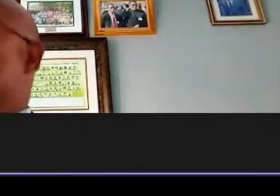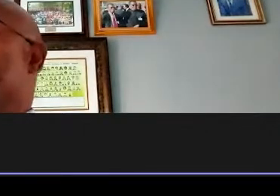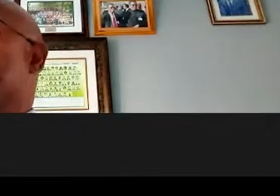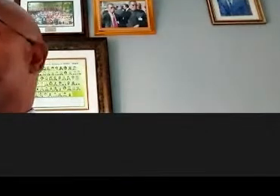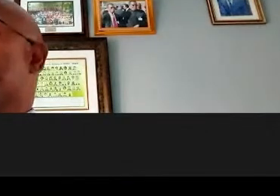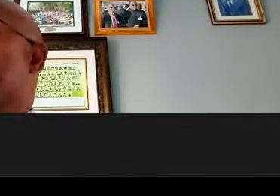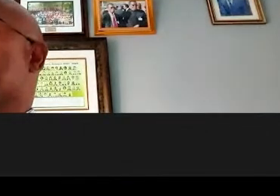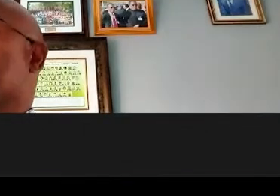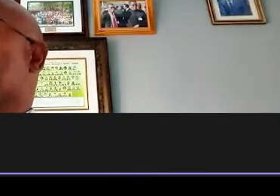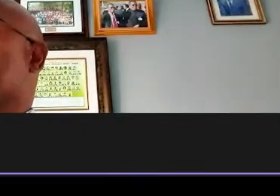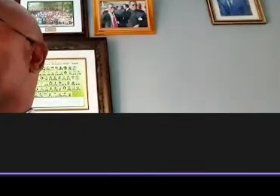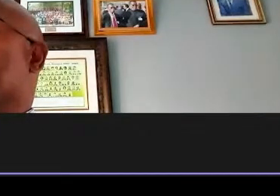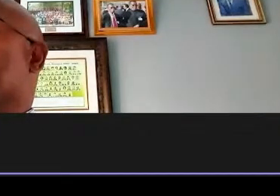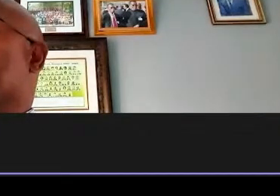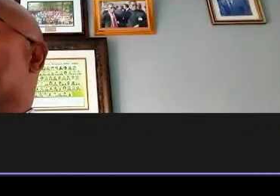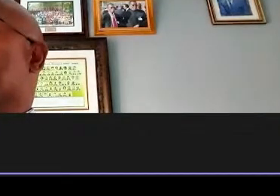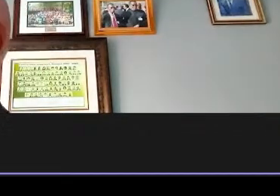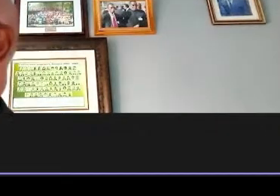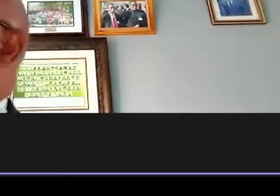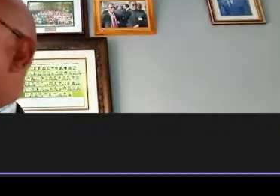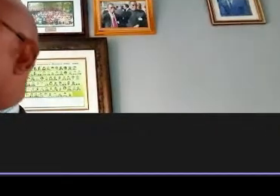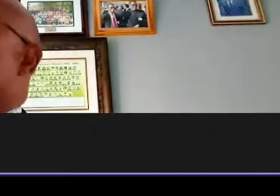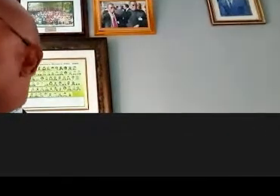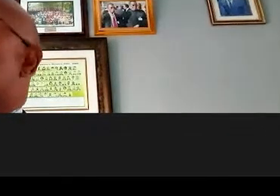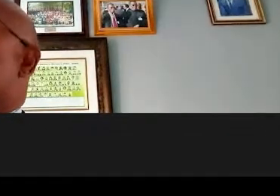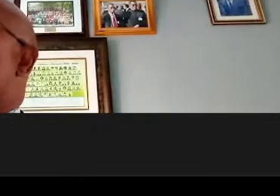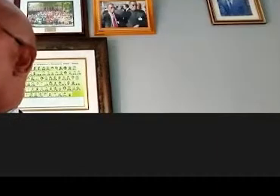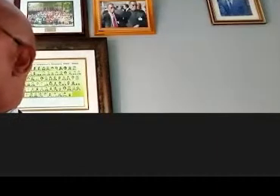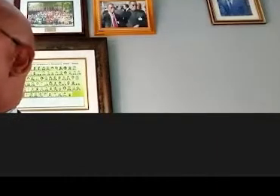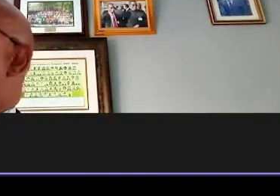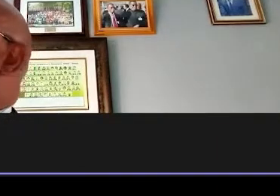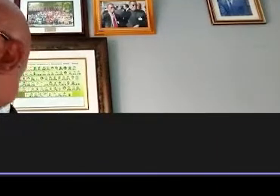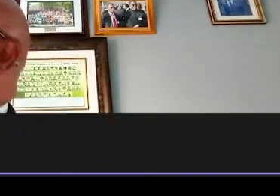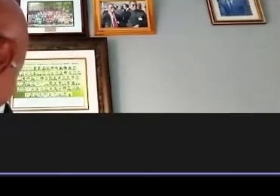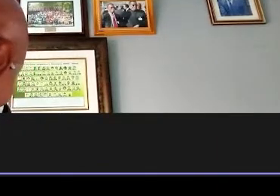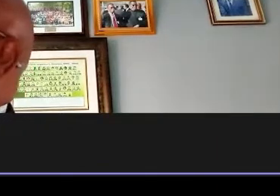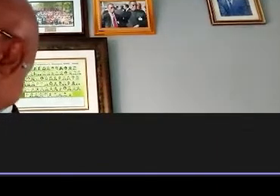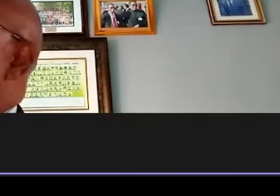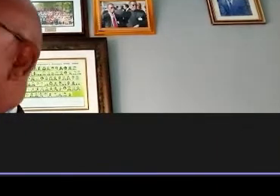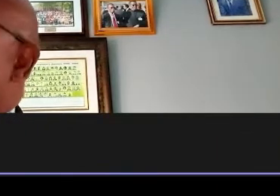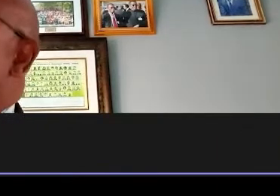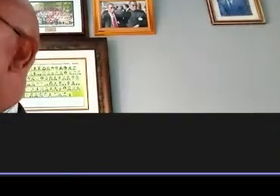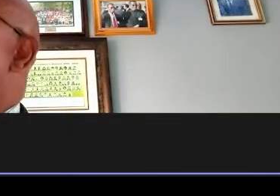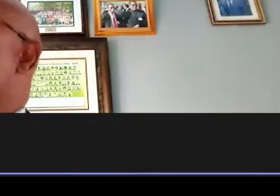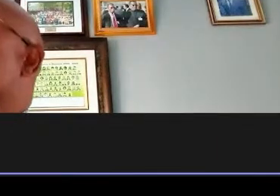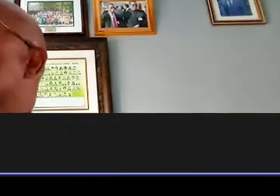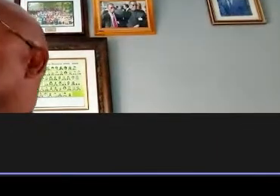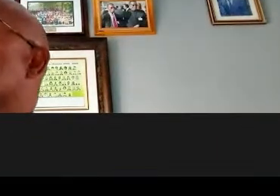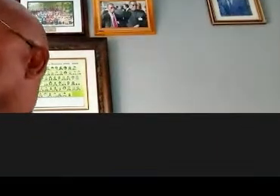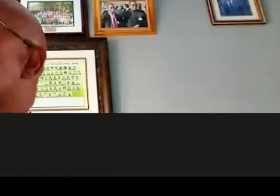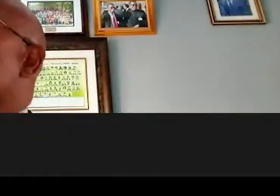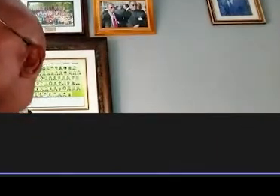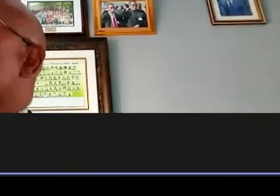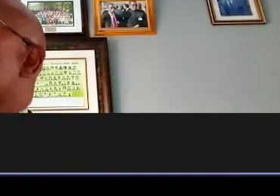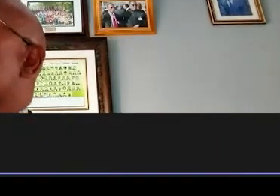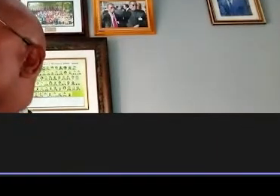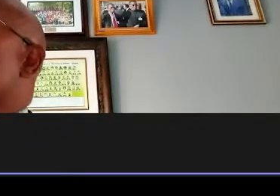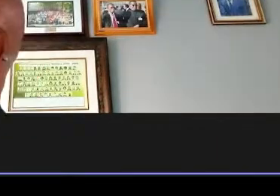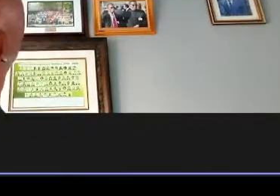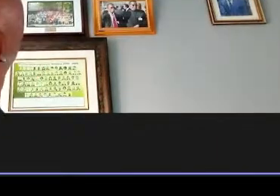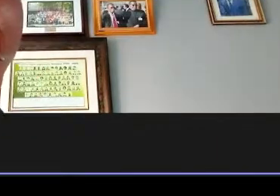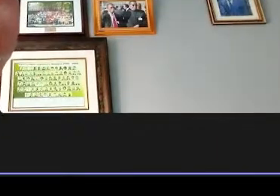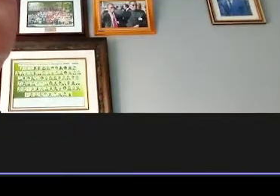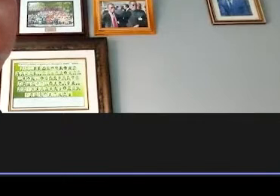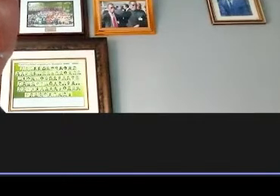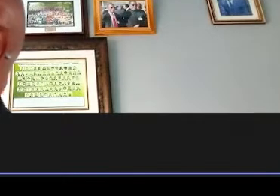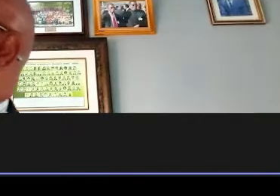party. One of the causes of the crisis confronting our province is highlighted